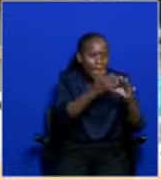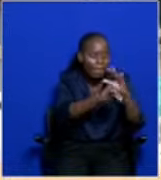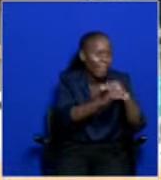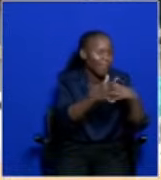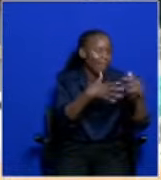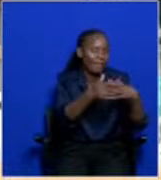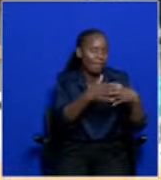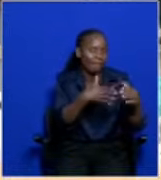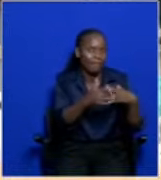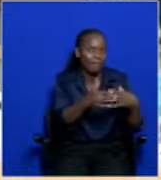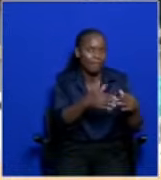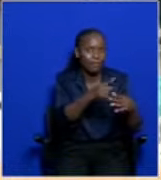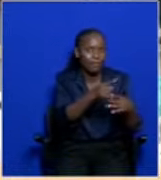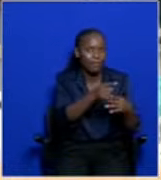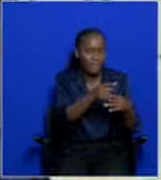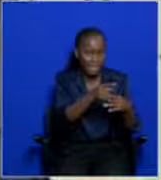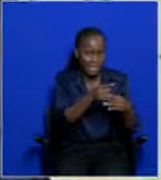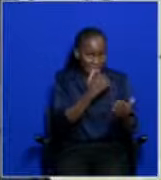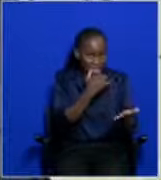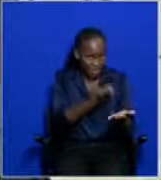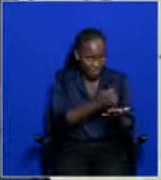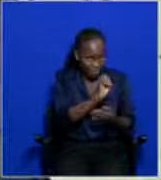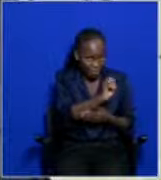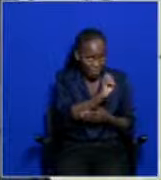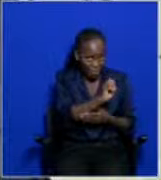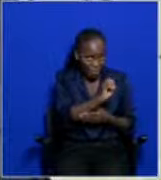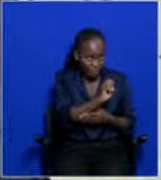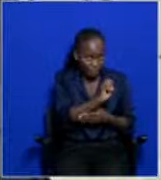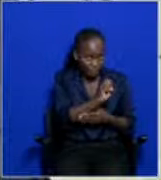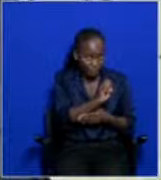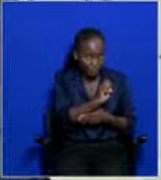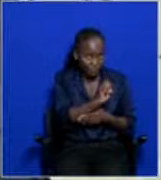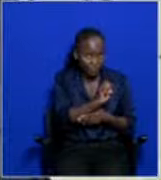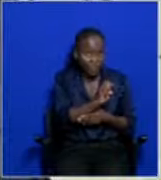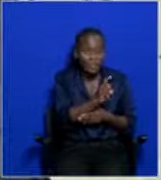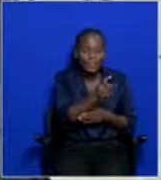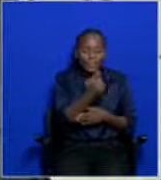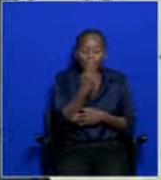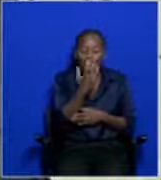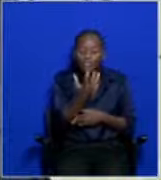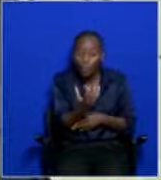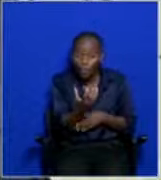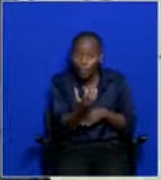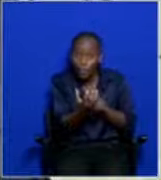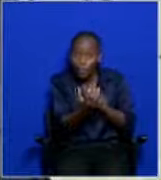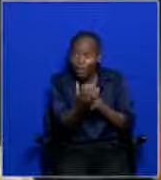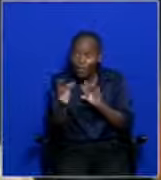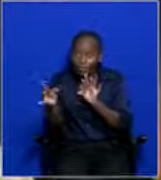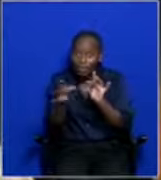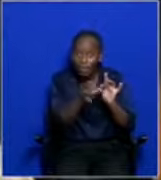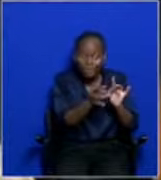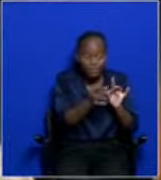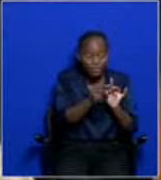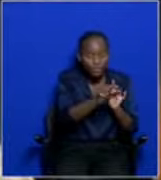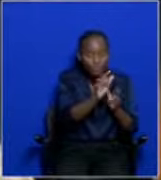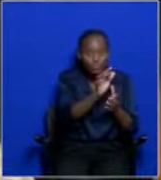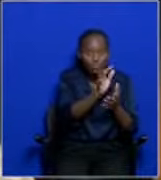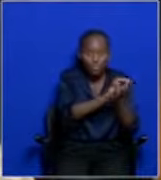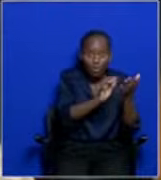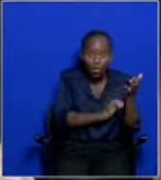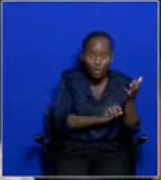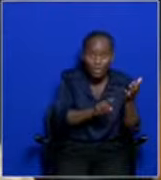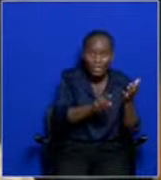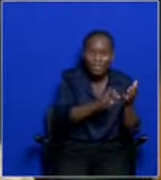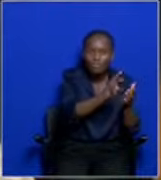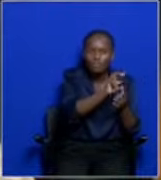about these stones, that they are related to the incident in Rosebank? Is there that kind of